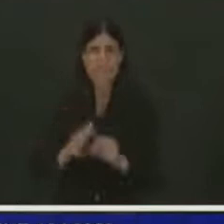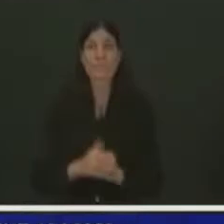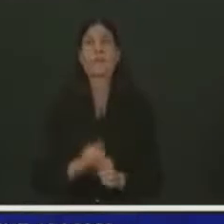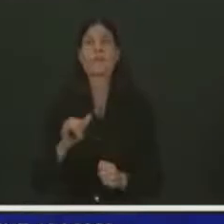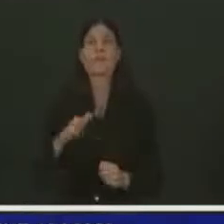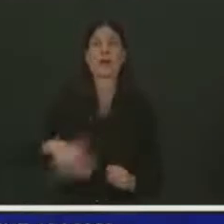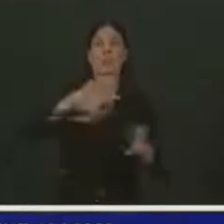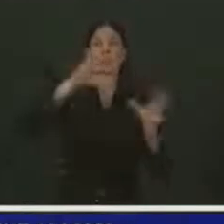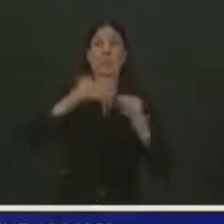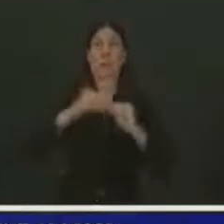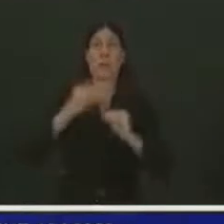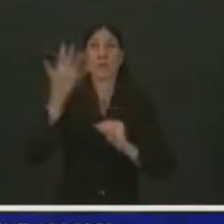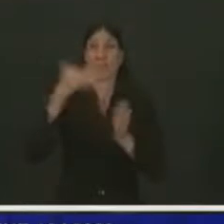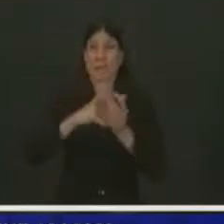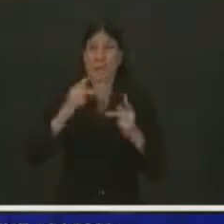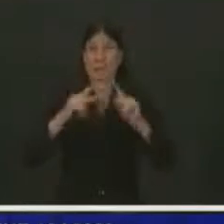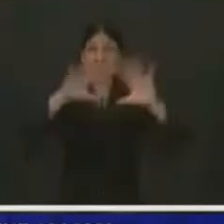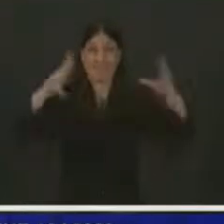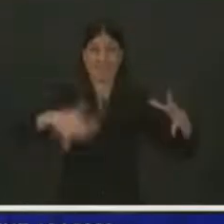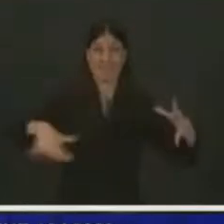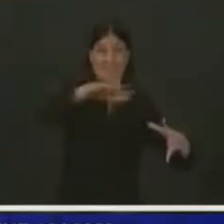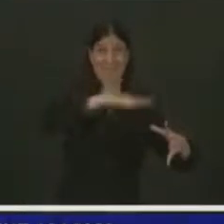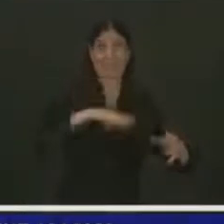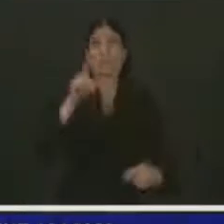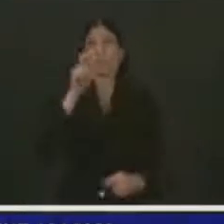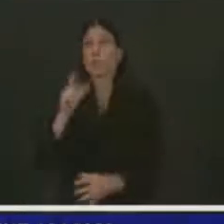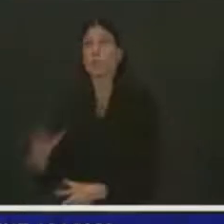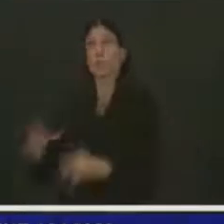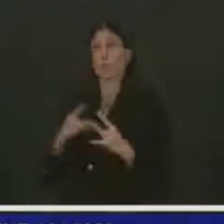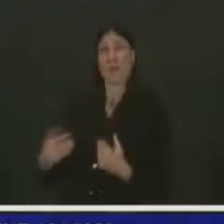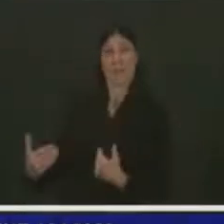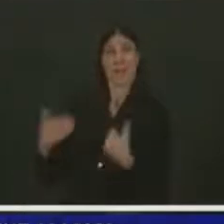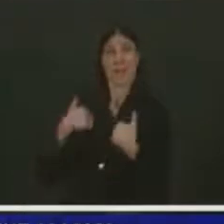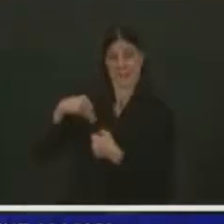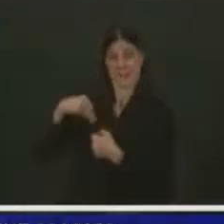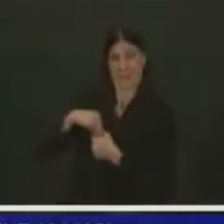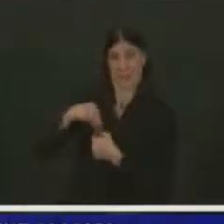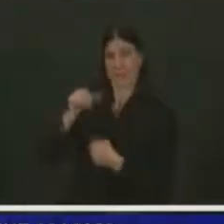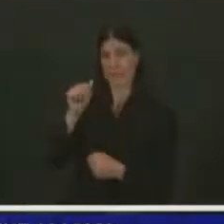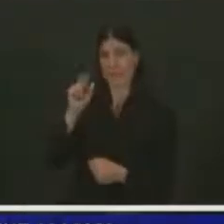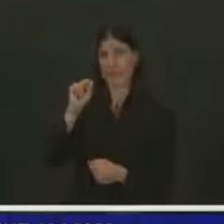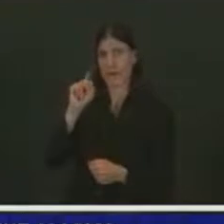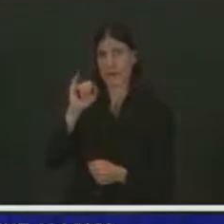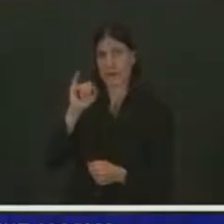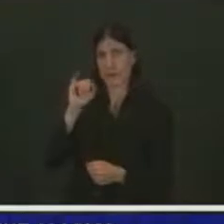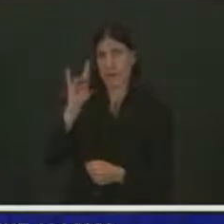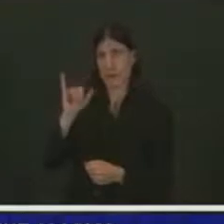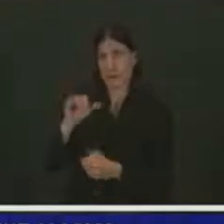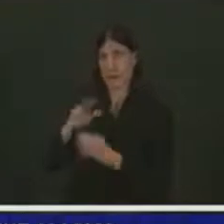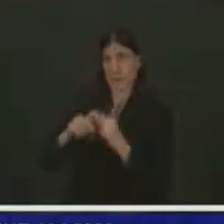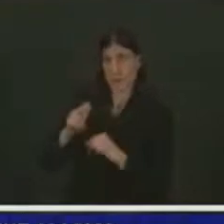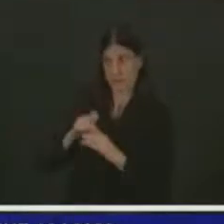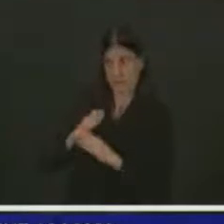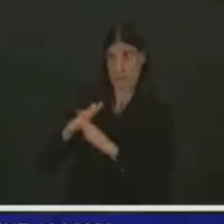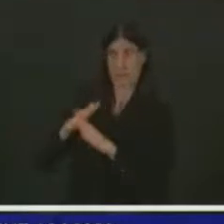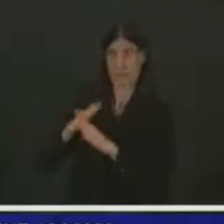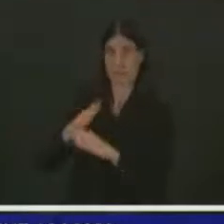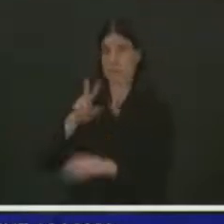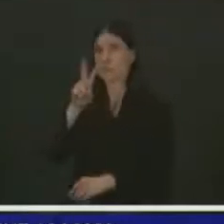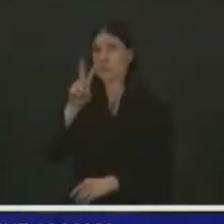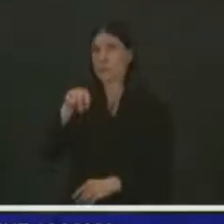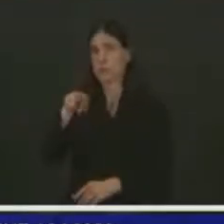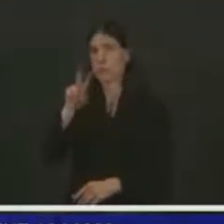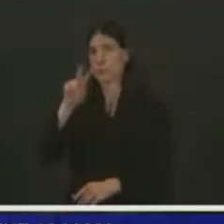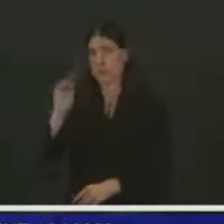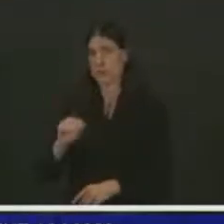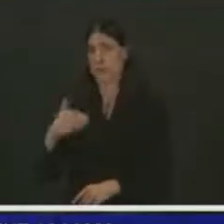2.2% was the number seroprevalence of people who showed a positive serology